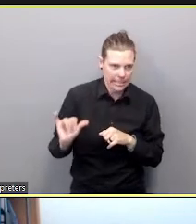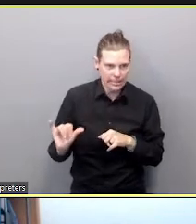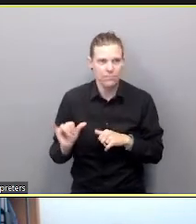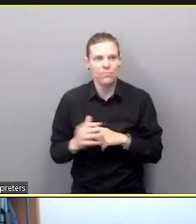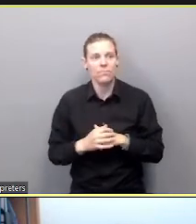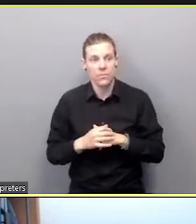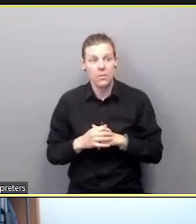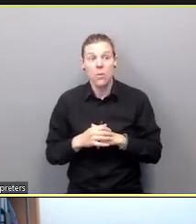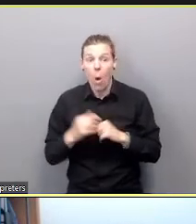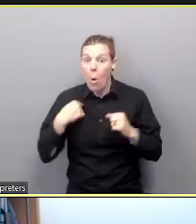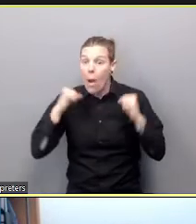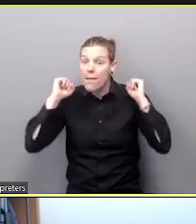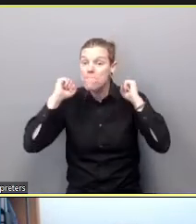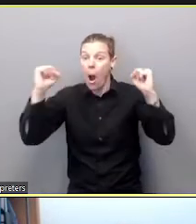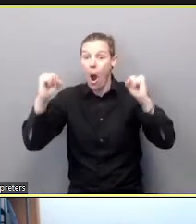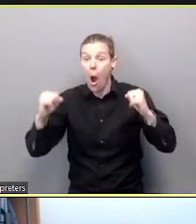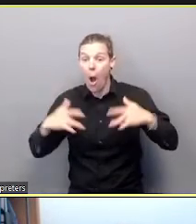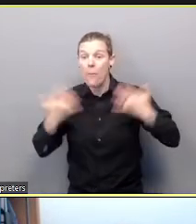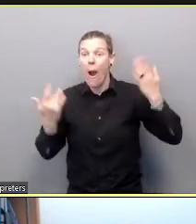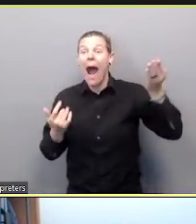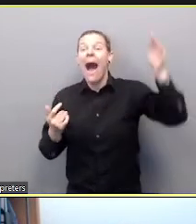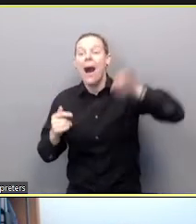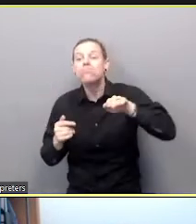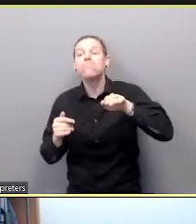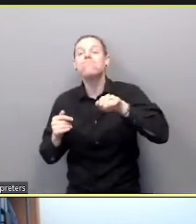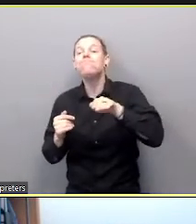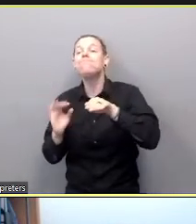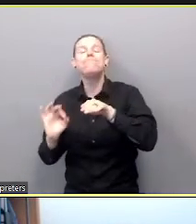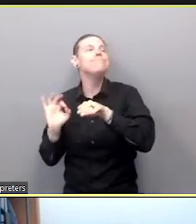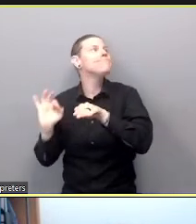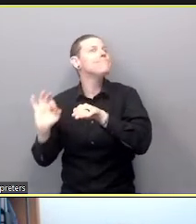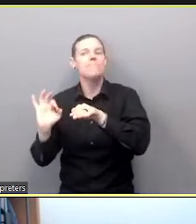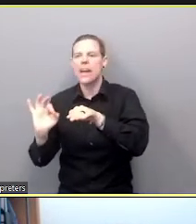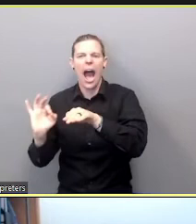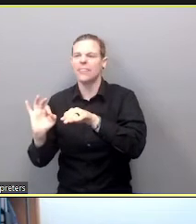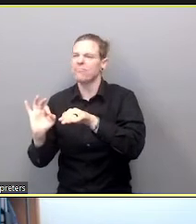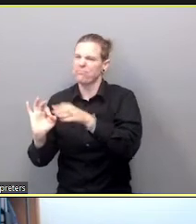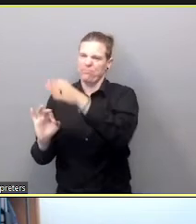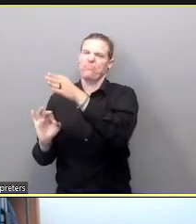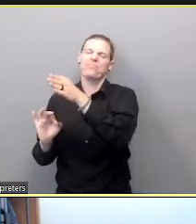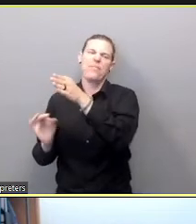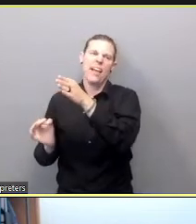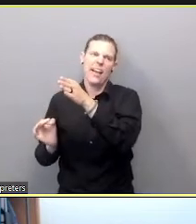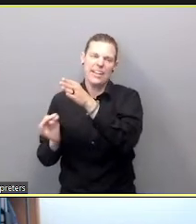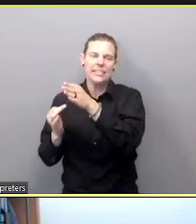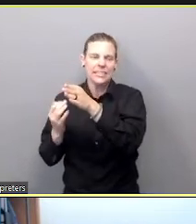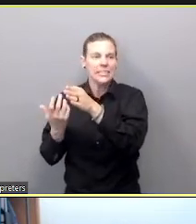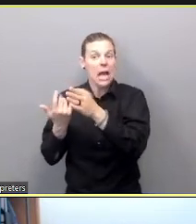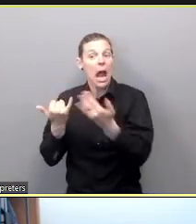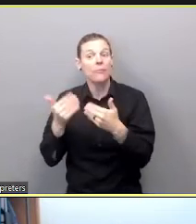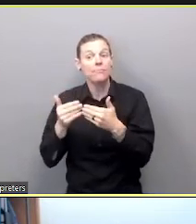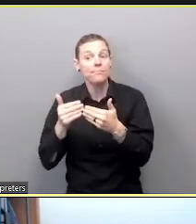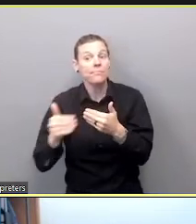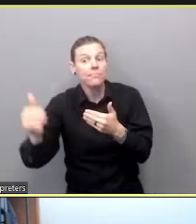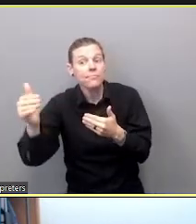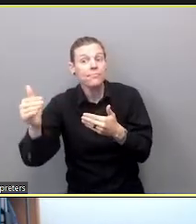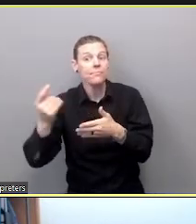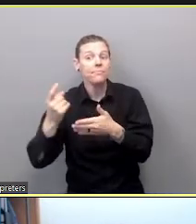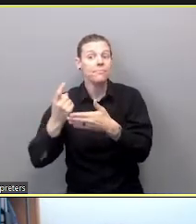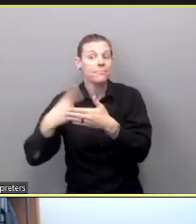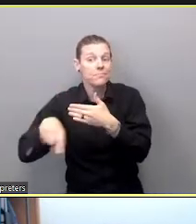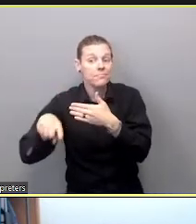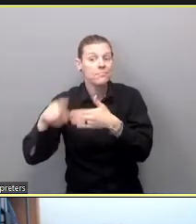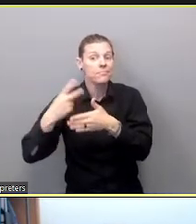to need to follow this out and see which way this is going to be going over the next few weeks. Certainly, we hope to see